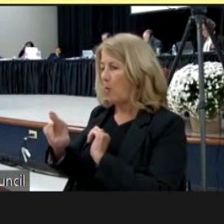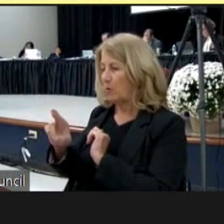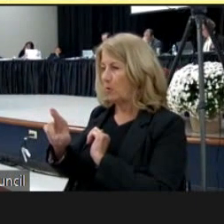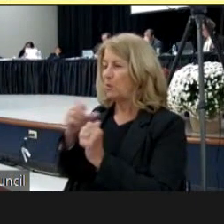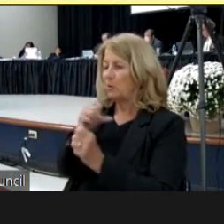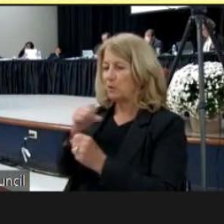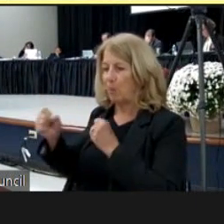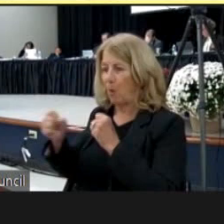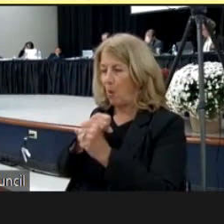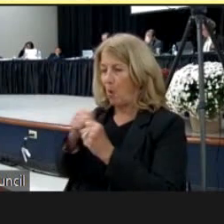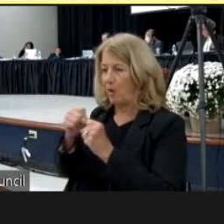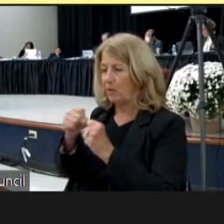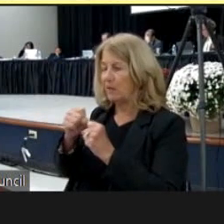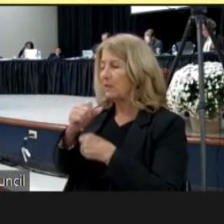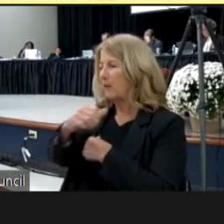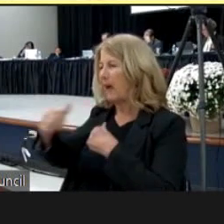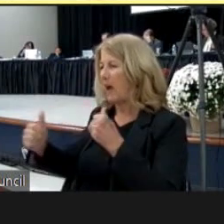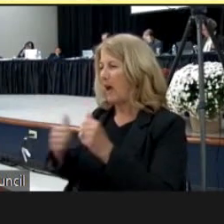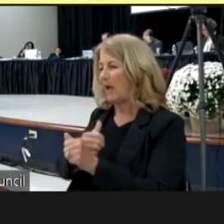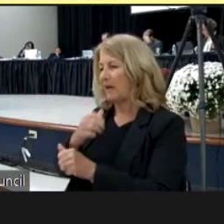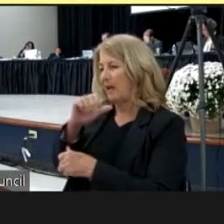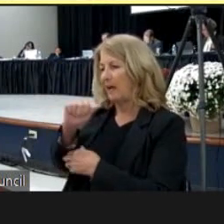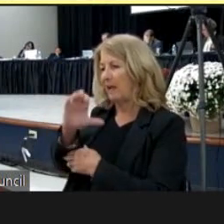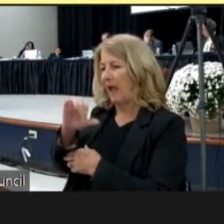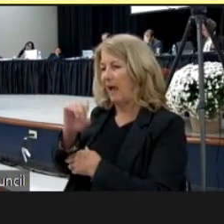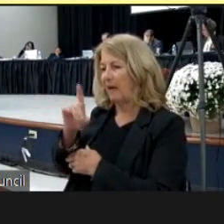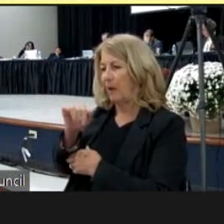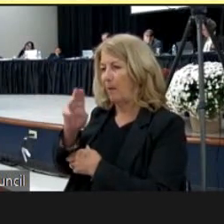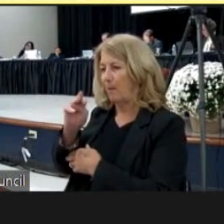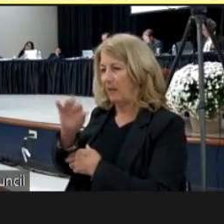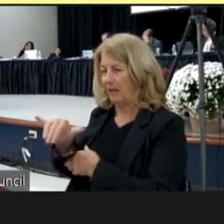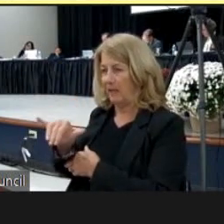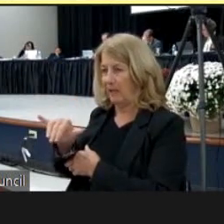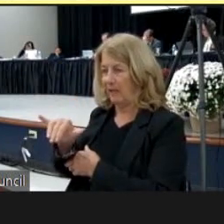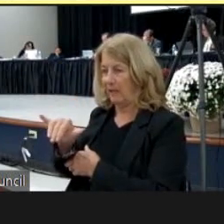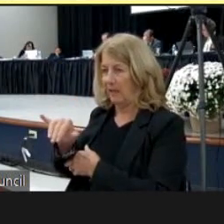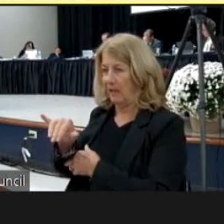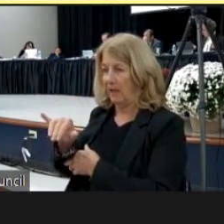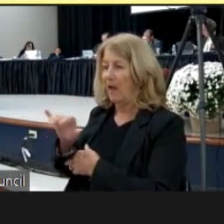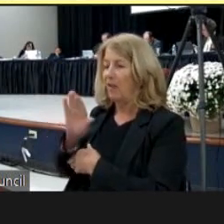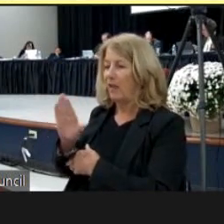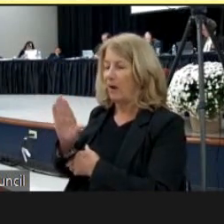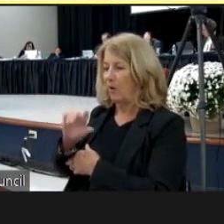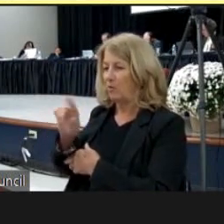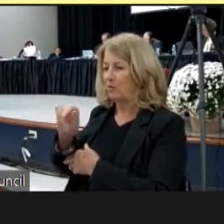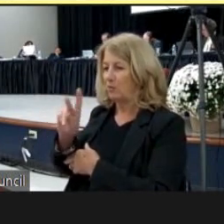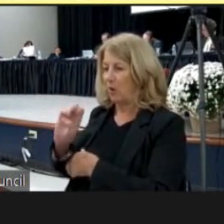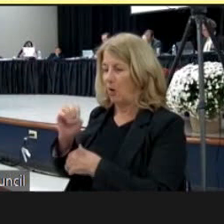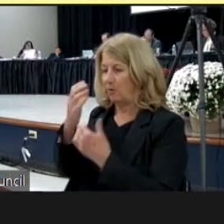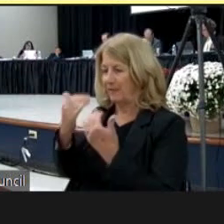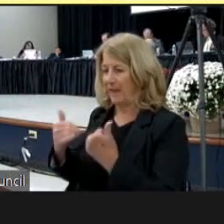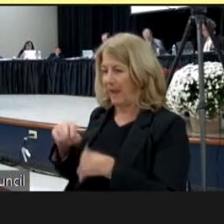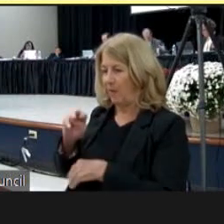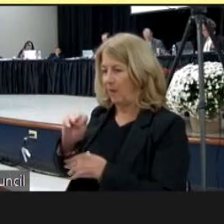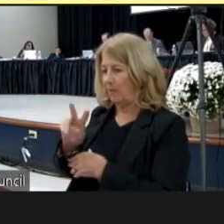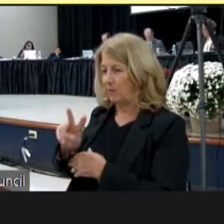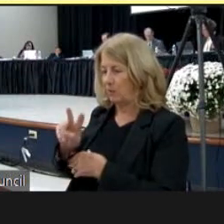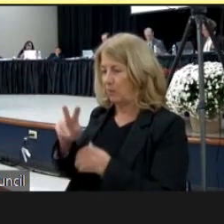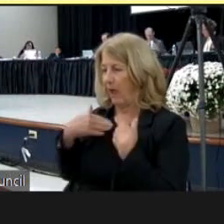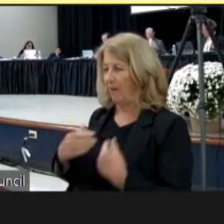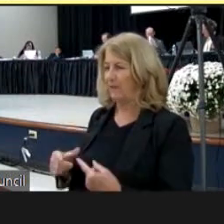behind Academy, the shopping center where Academy is. Their zoning is currently M2, and they have a special permit